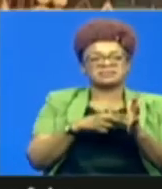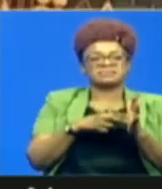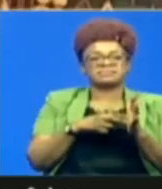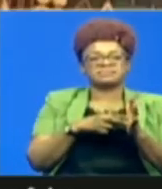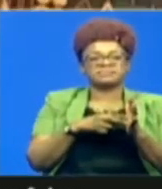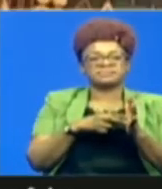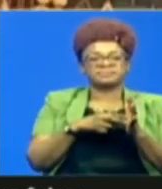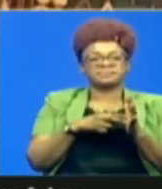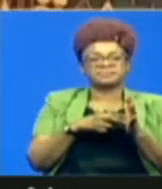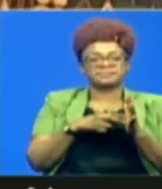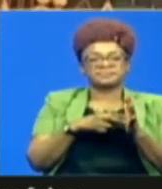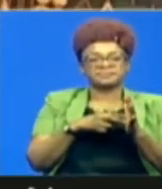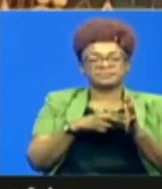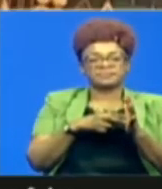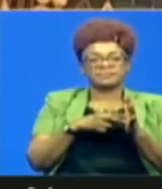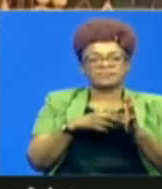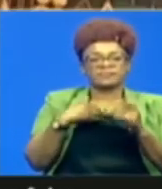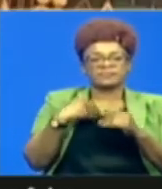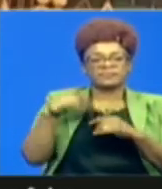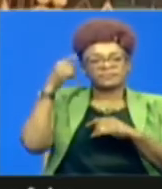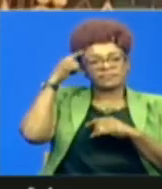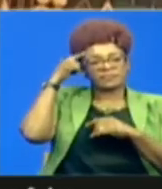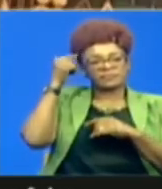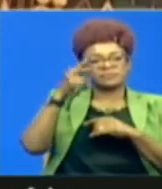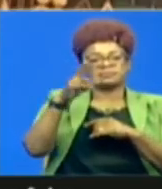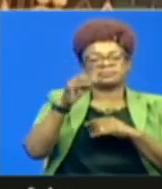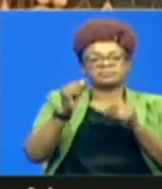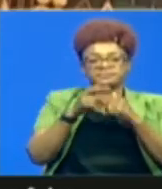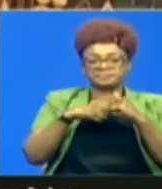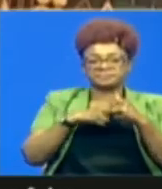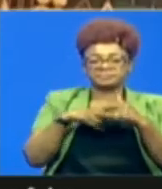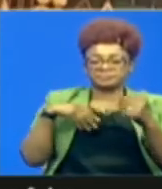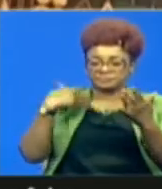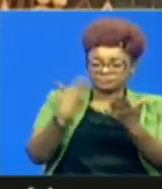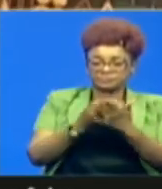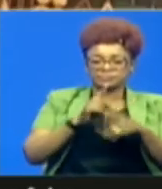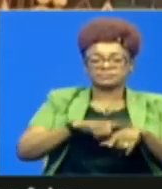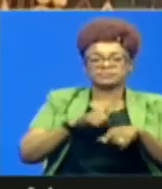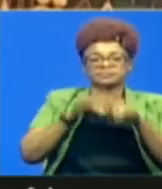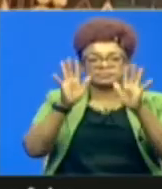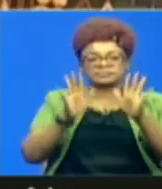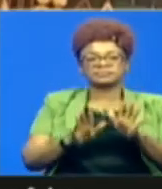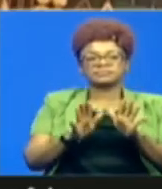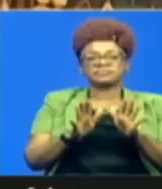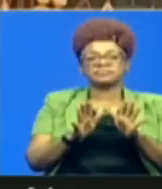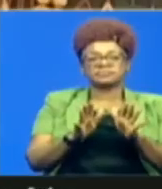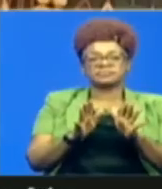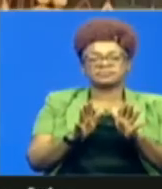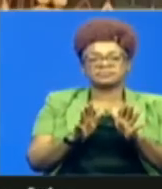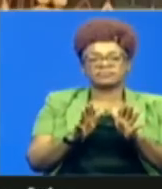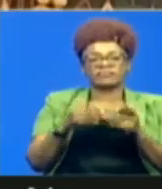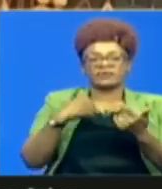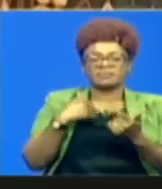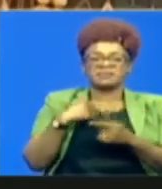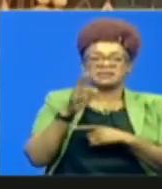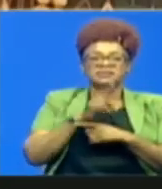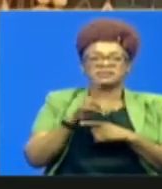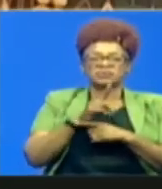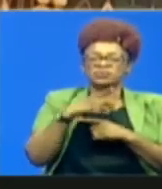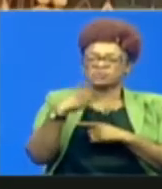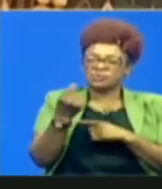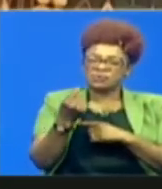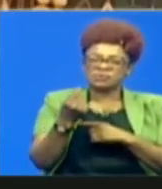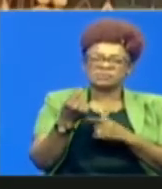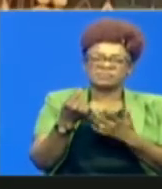think 2017, until when I campaigns, 2017 before campaigns. So I used to see a gyna, then